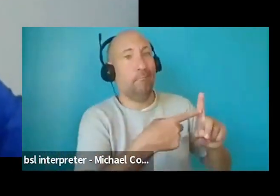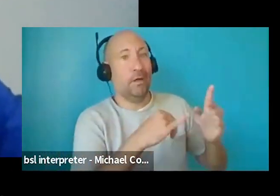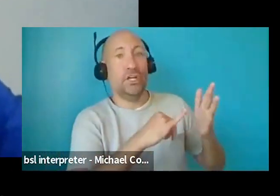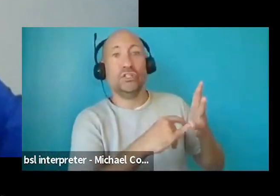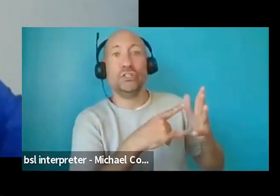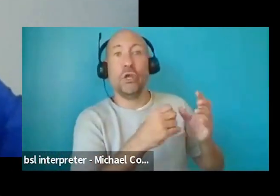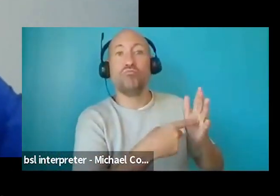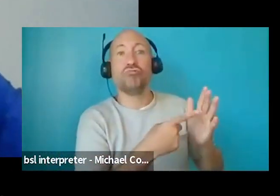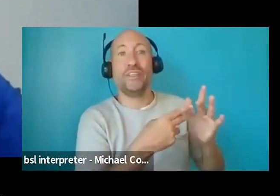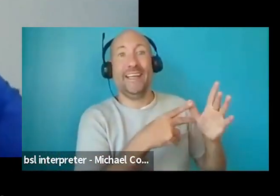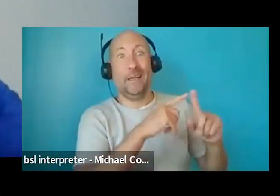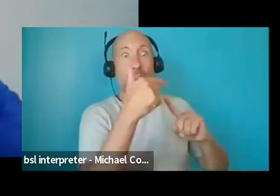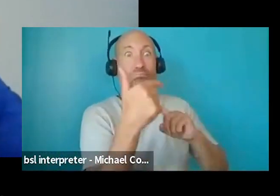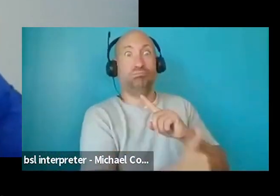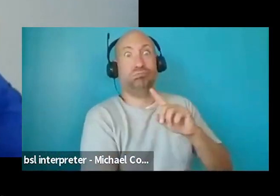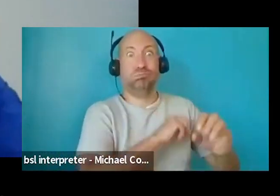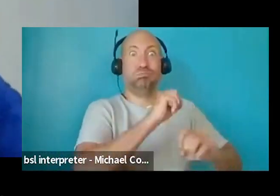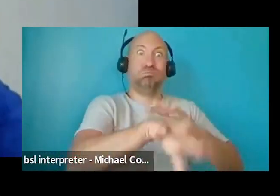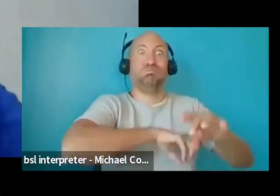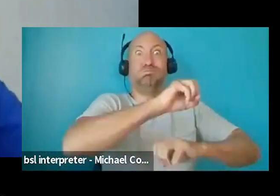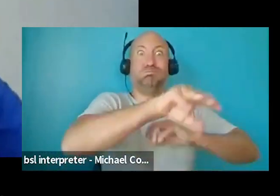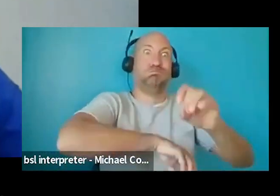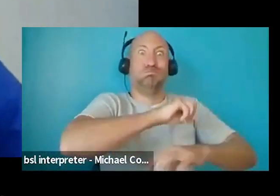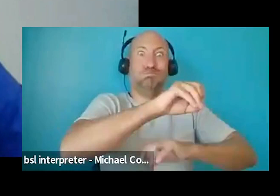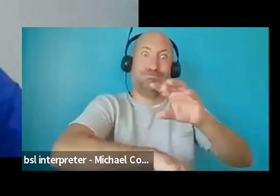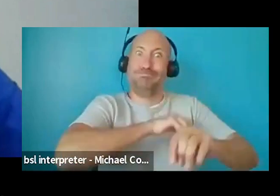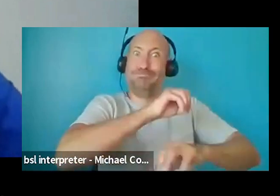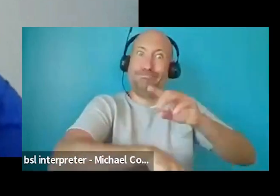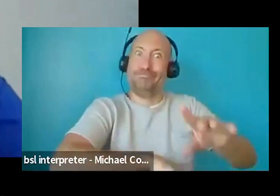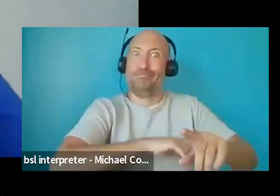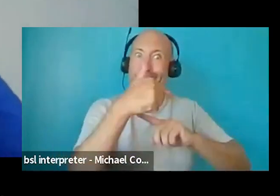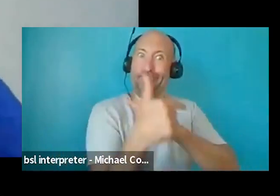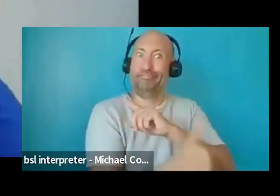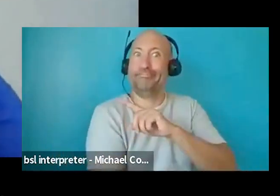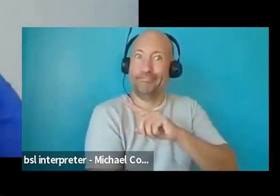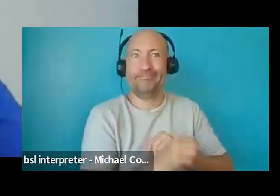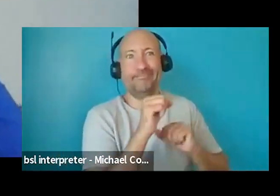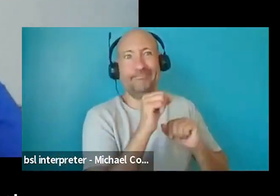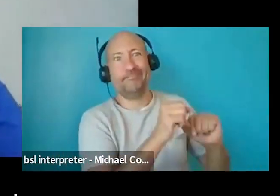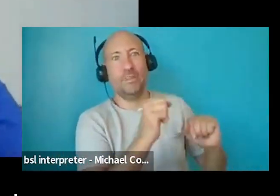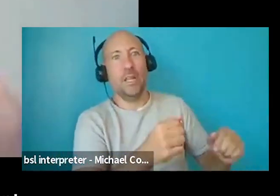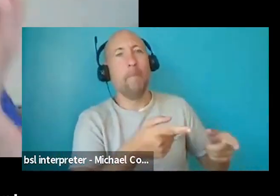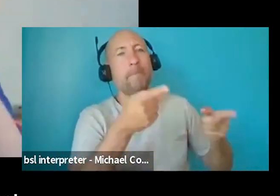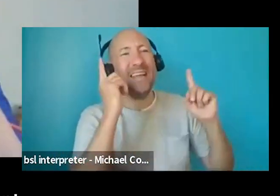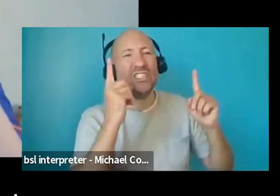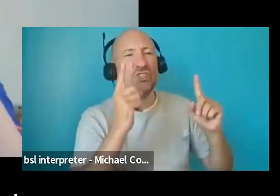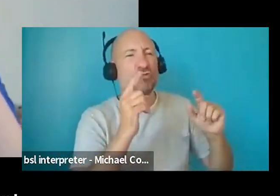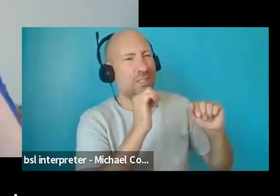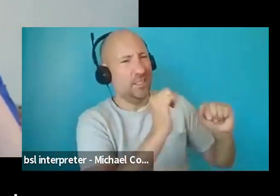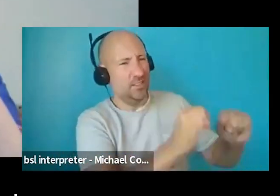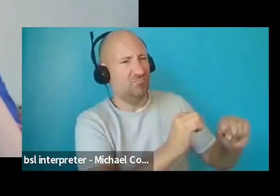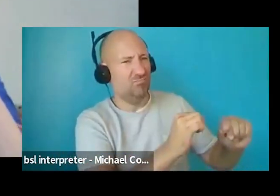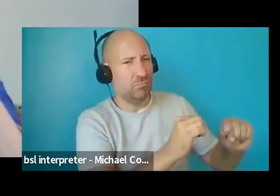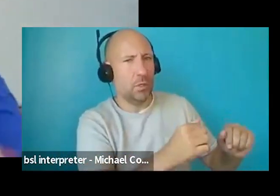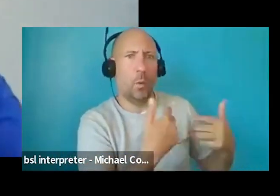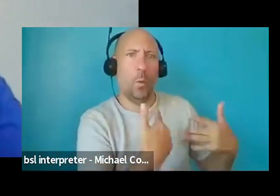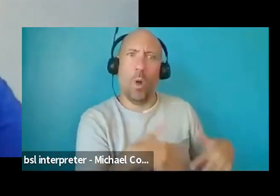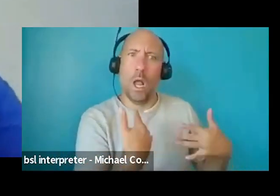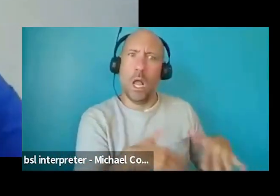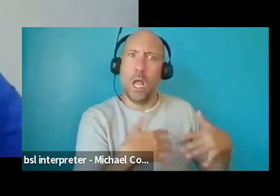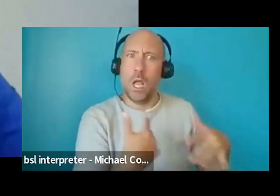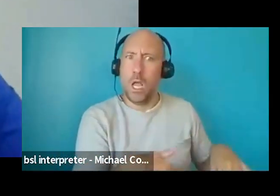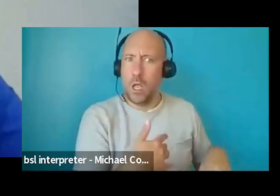quite a bit the development from working on the ministerial side, which has been a real achievement. She